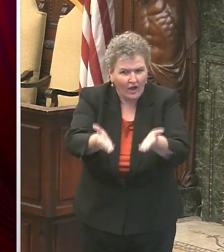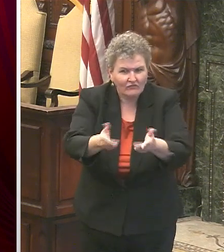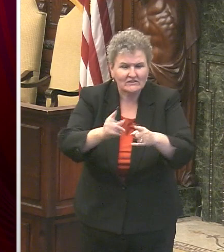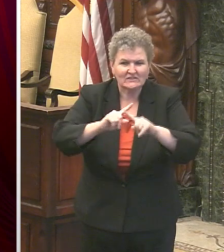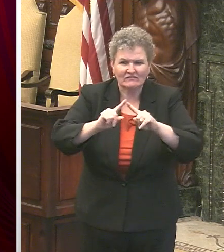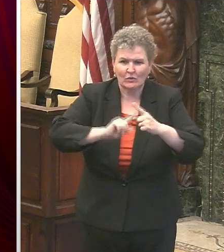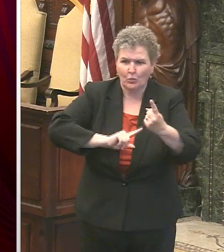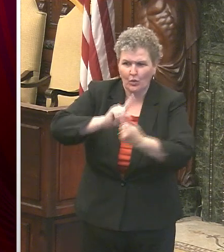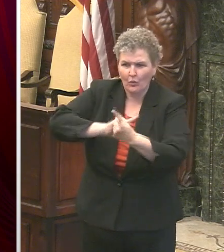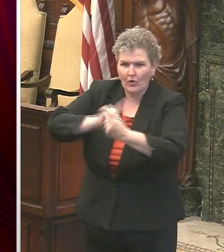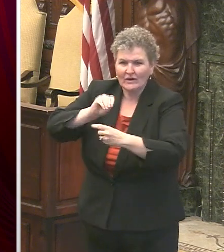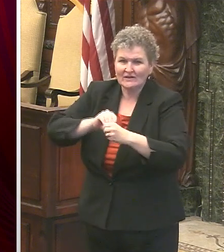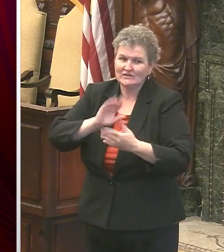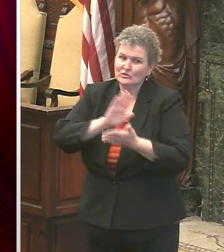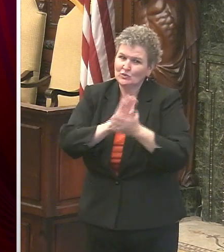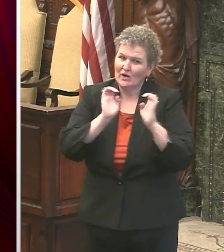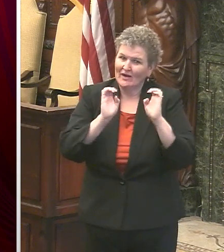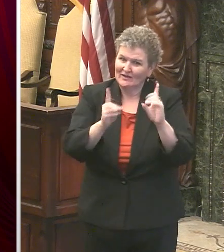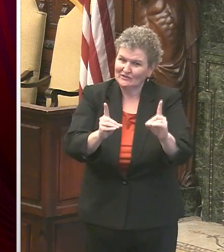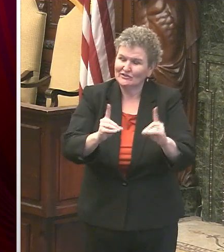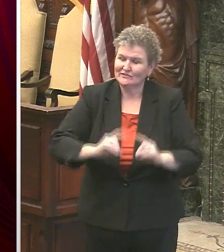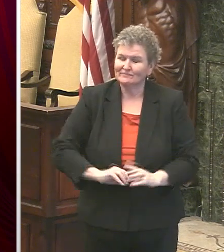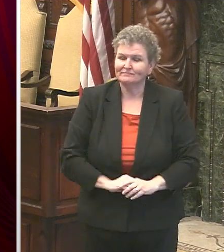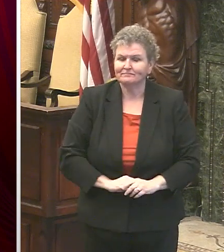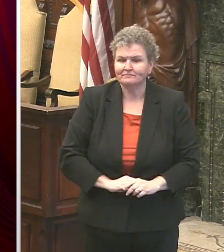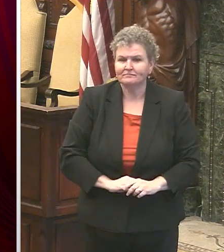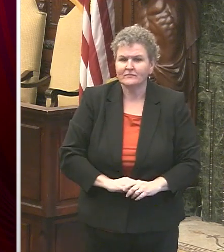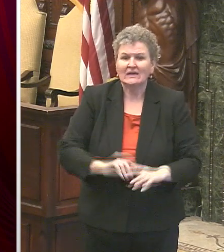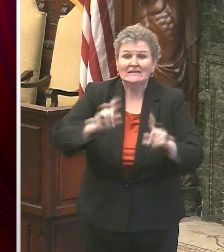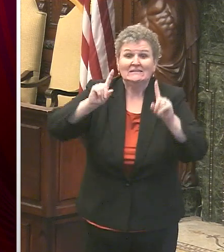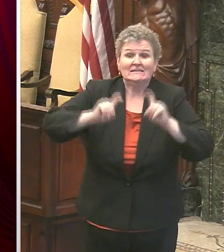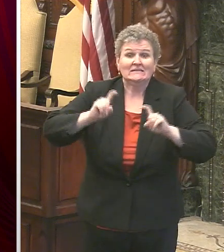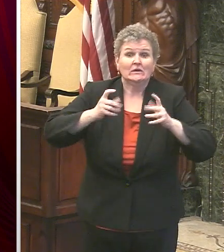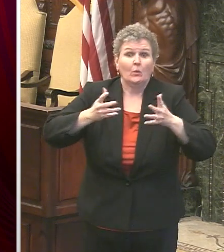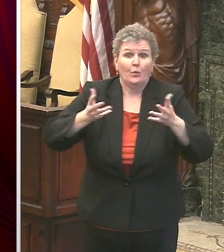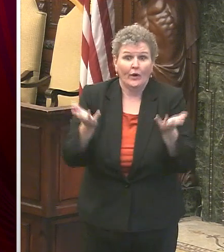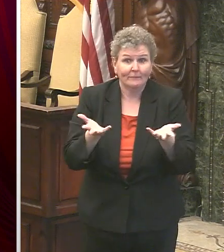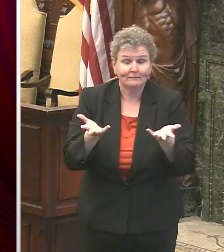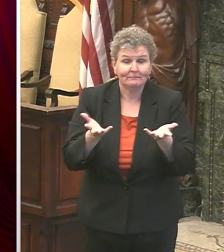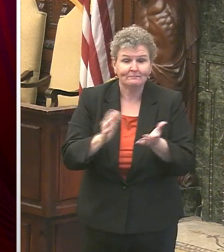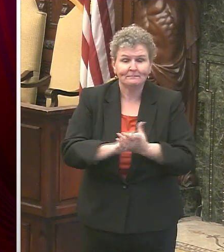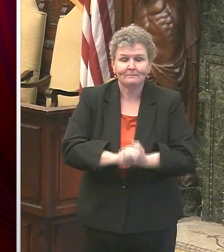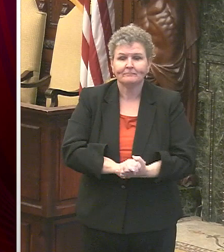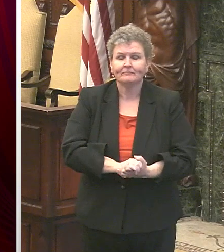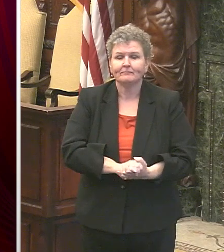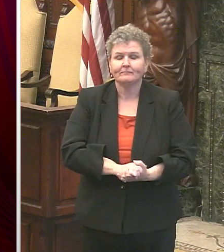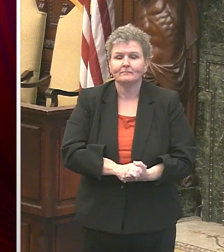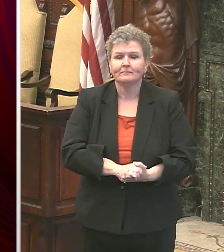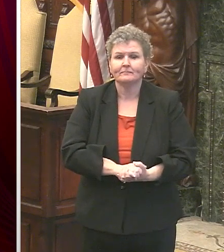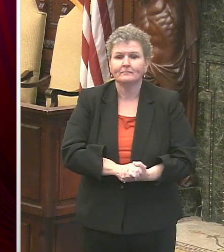schools. Just an update on testing. We have information on